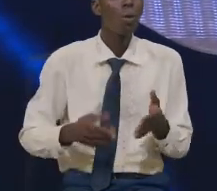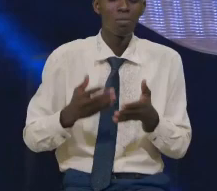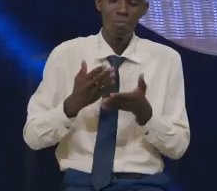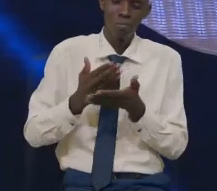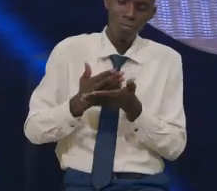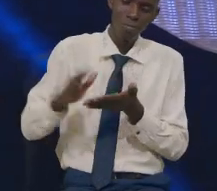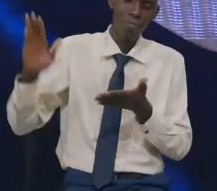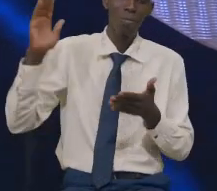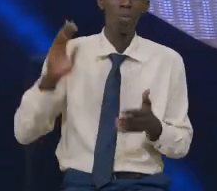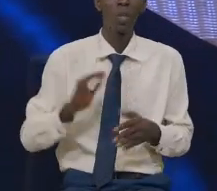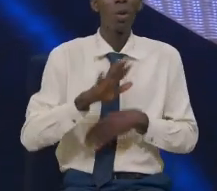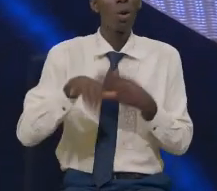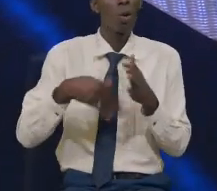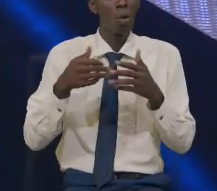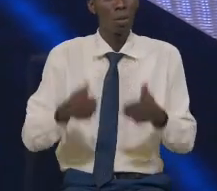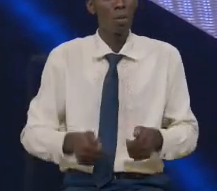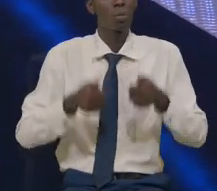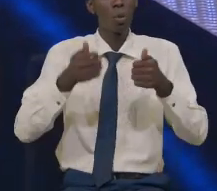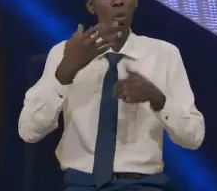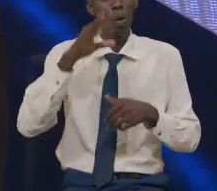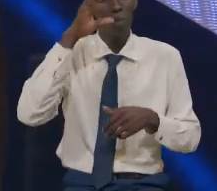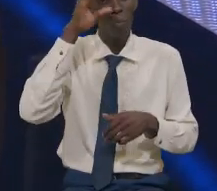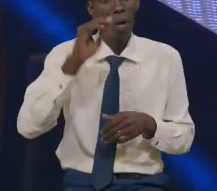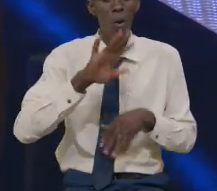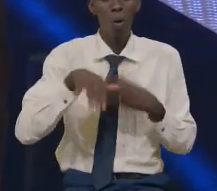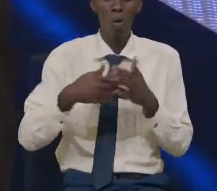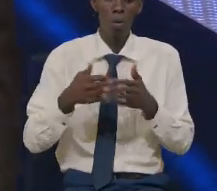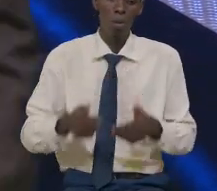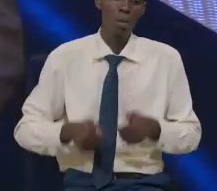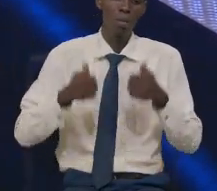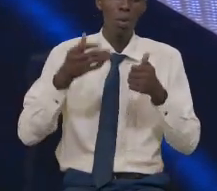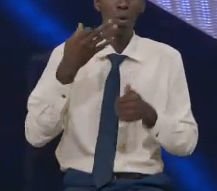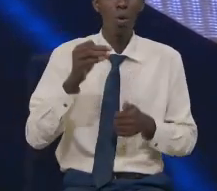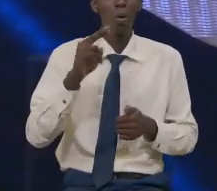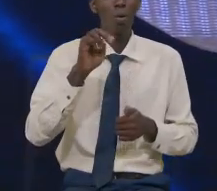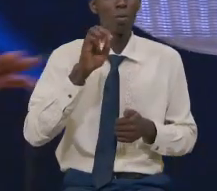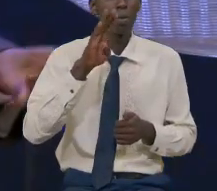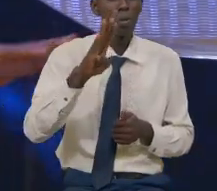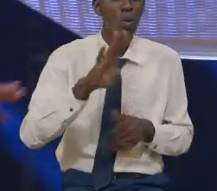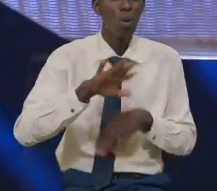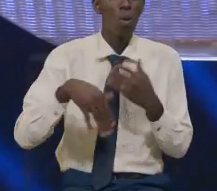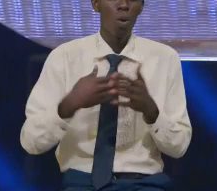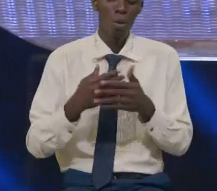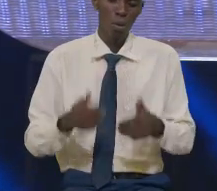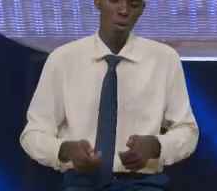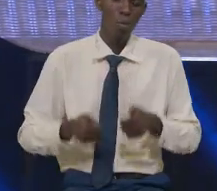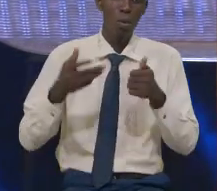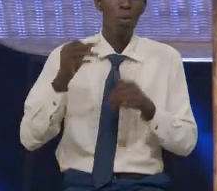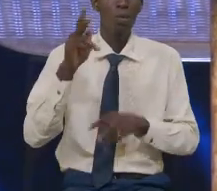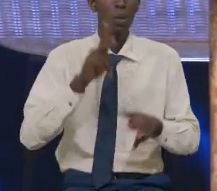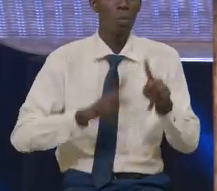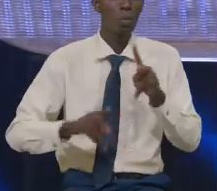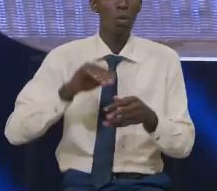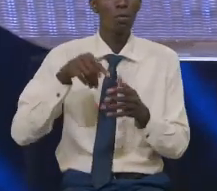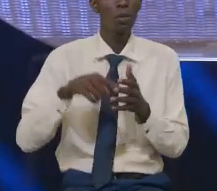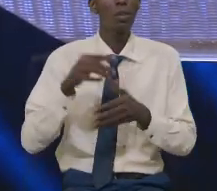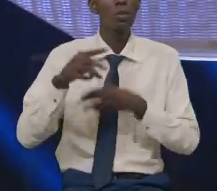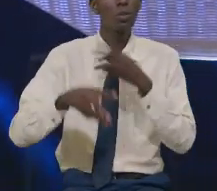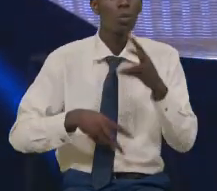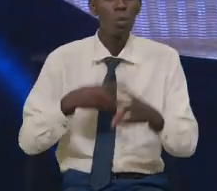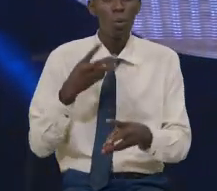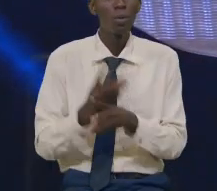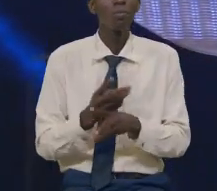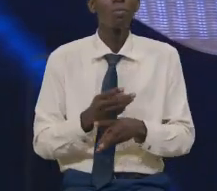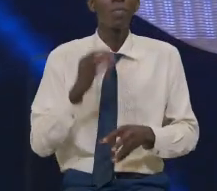All the promotion of man, all the promotion of Nebuchadnezzar, all the promotion of the people of this world, if